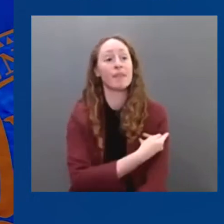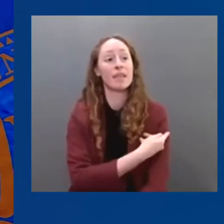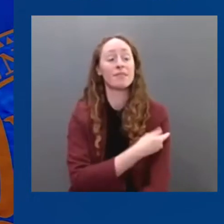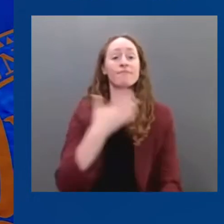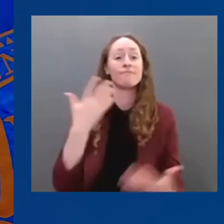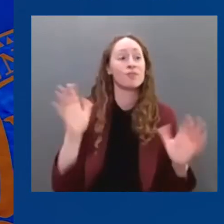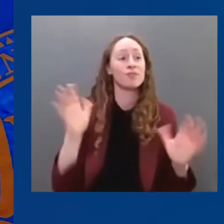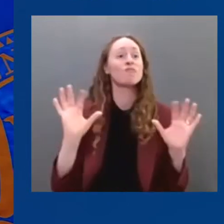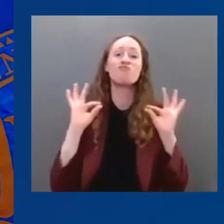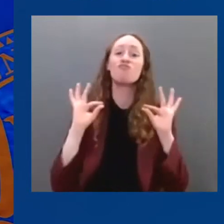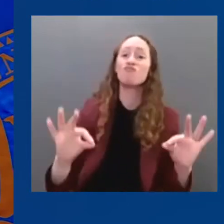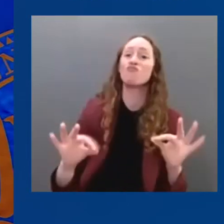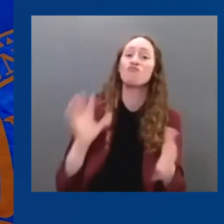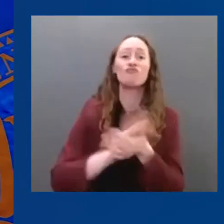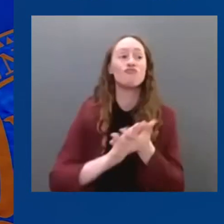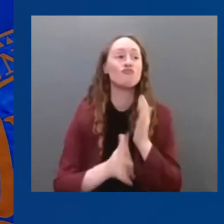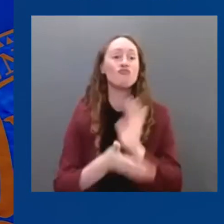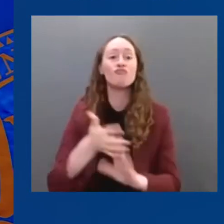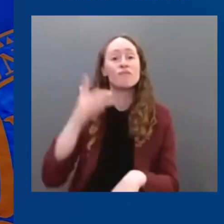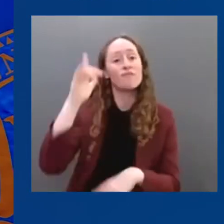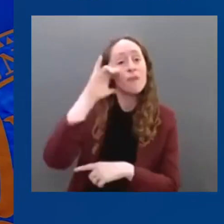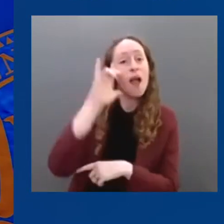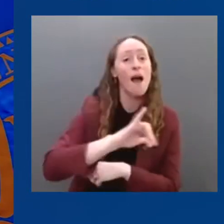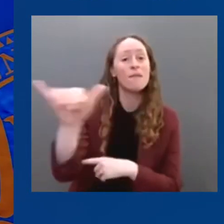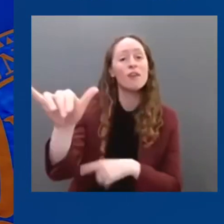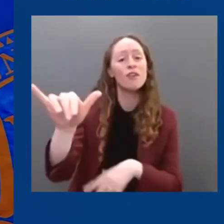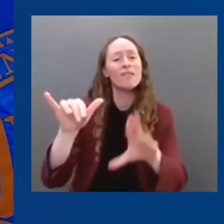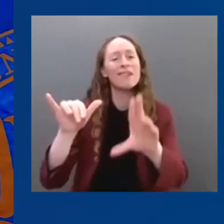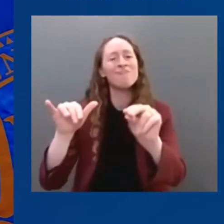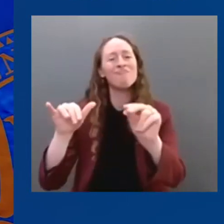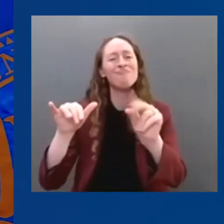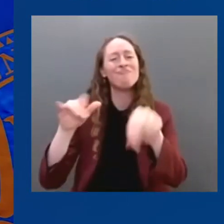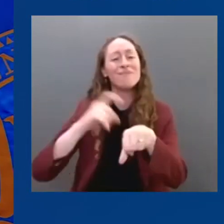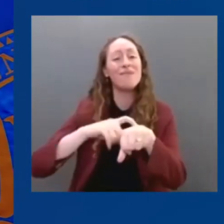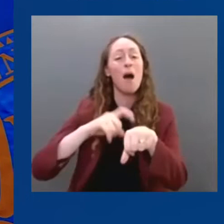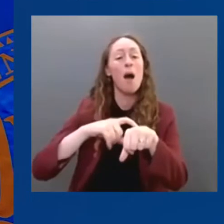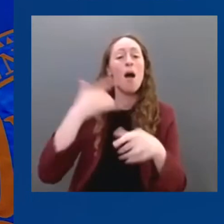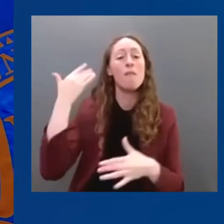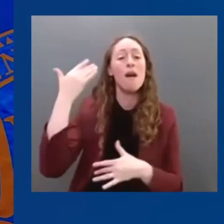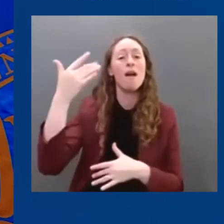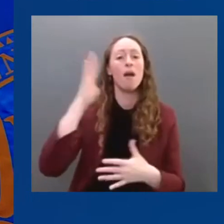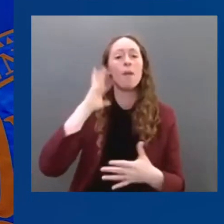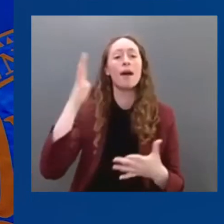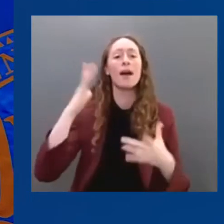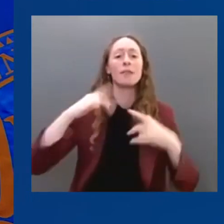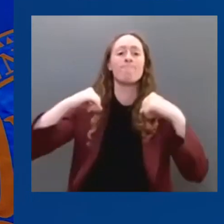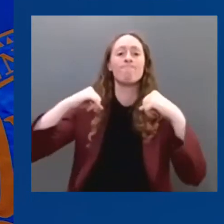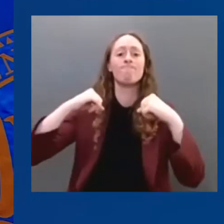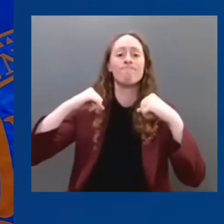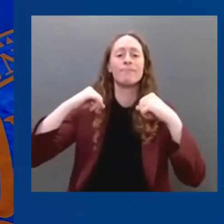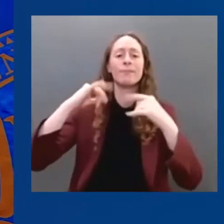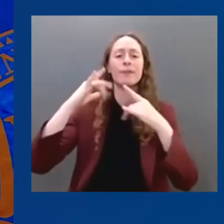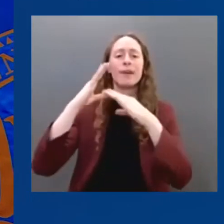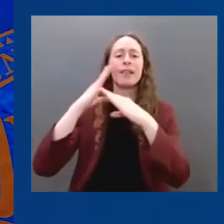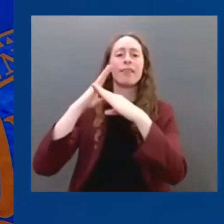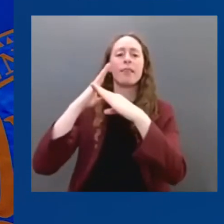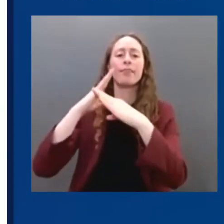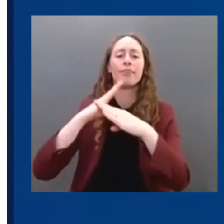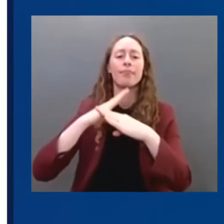COVID-19 vaccines as primary vaccines and as boosters where appropriate. Next